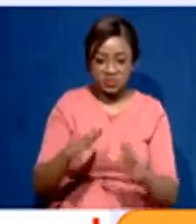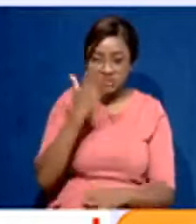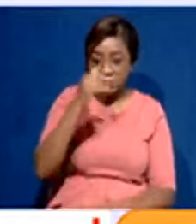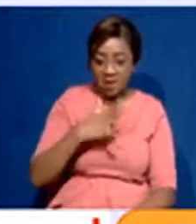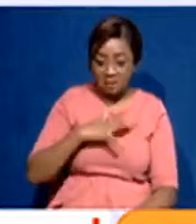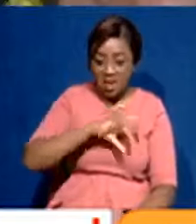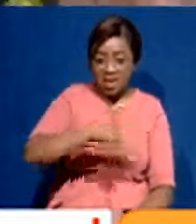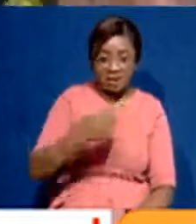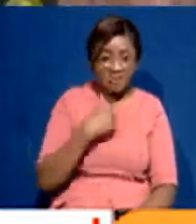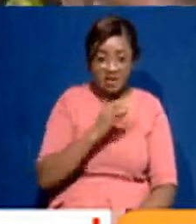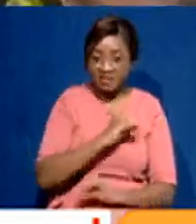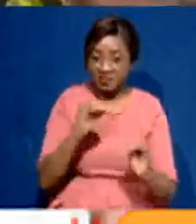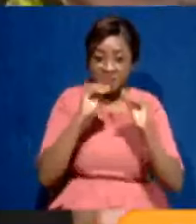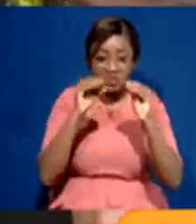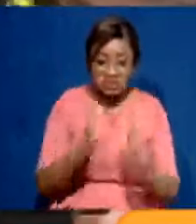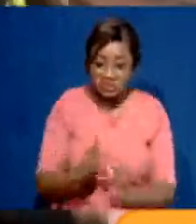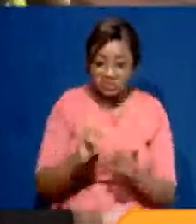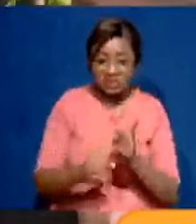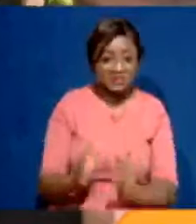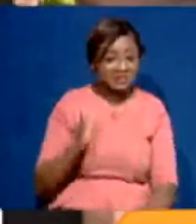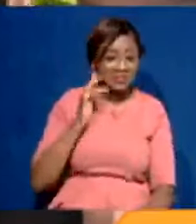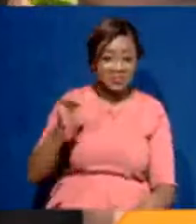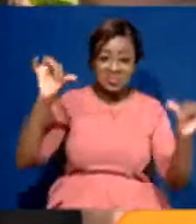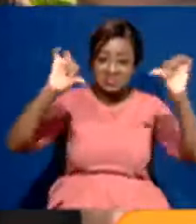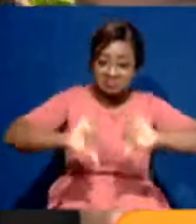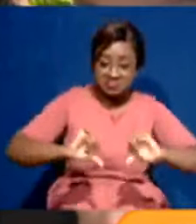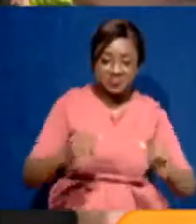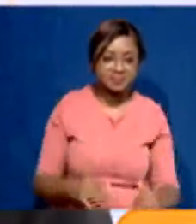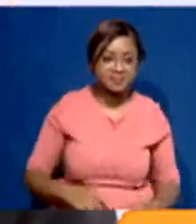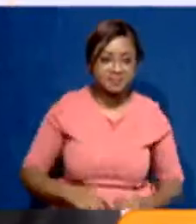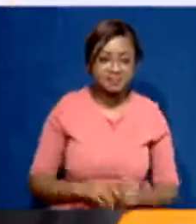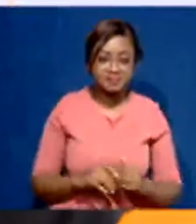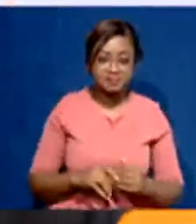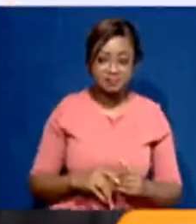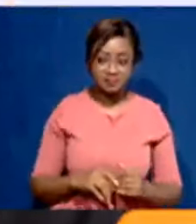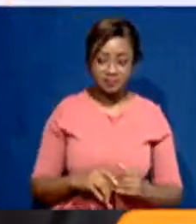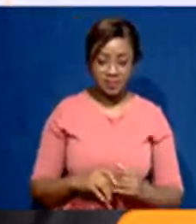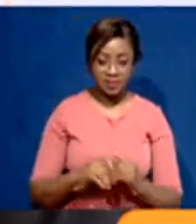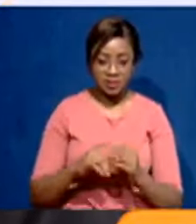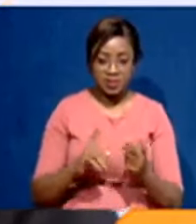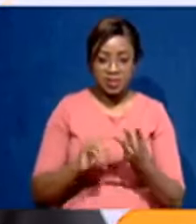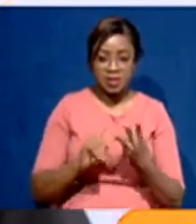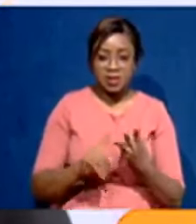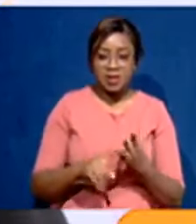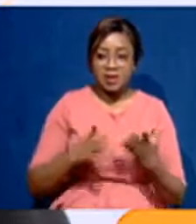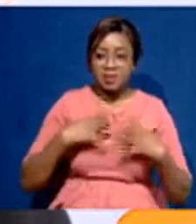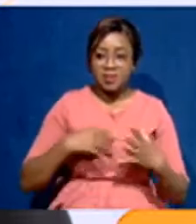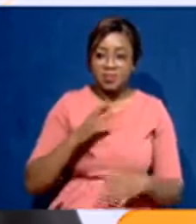teachers in school. The security is not good. And these people from down